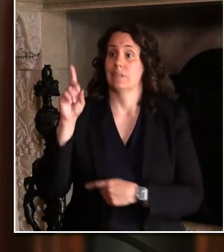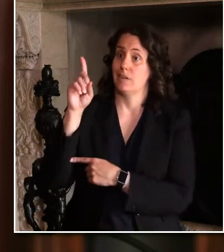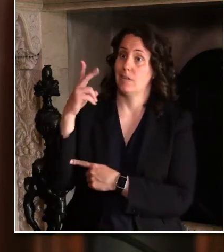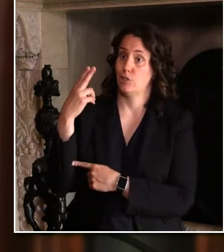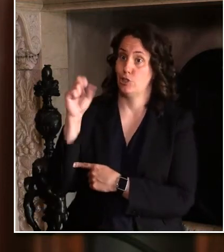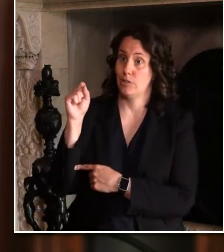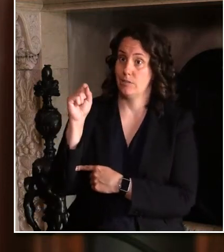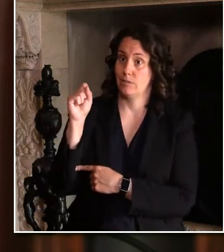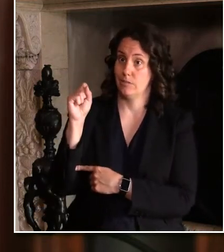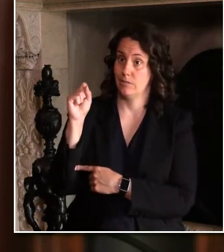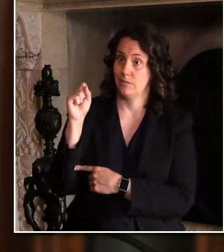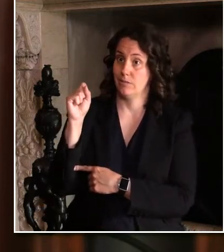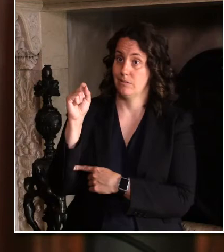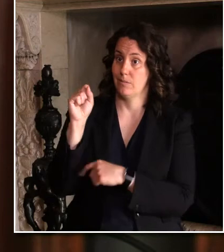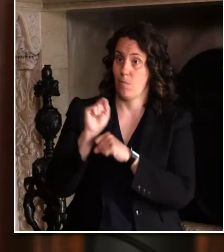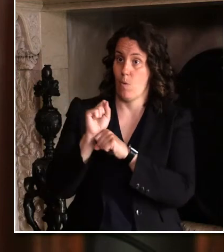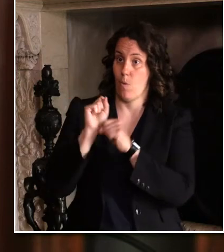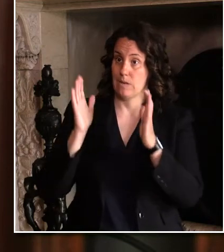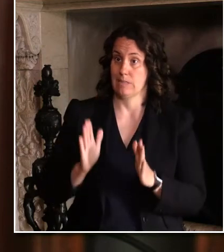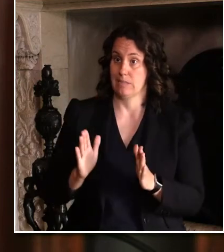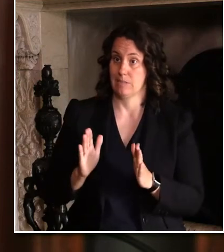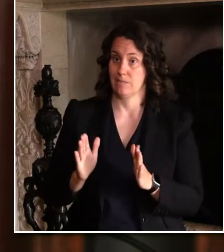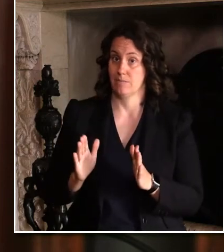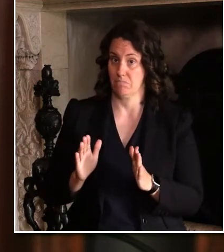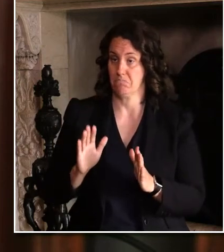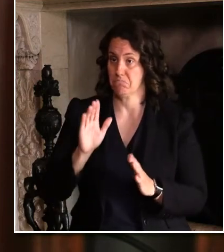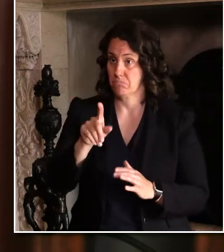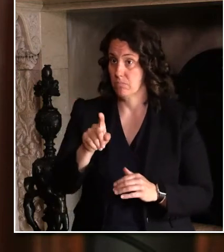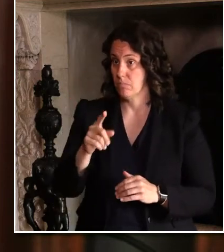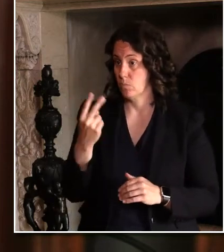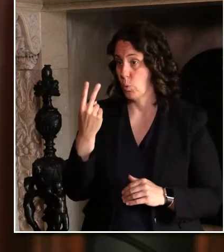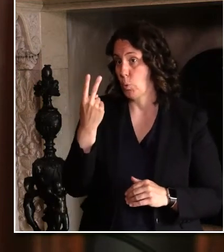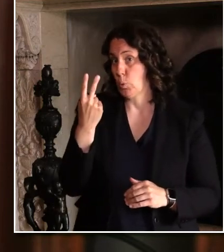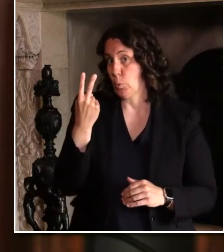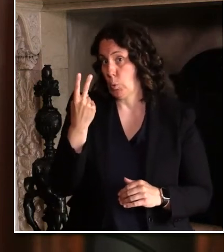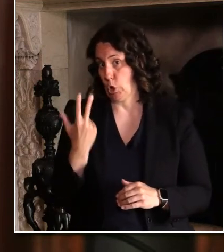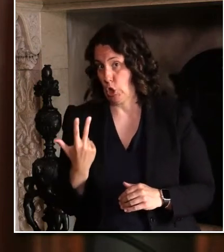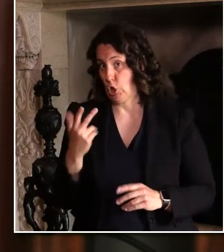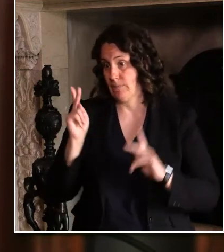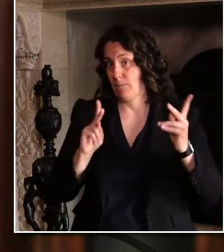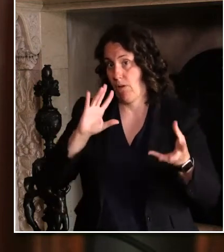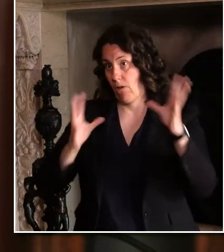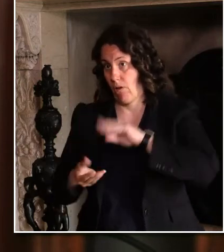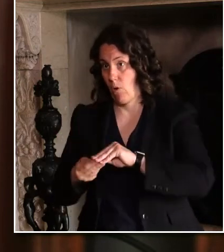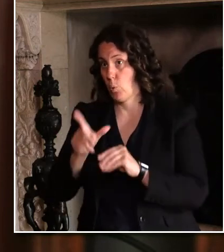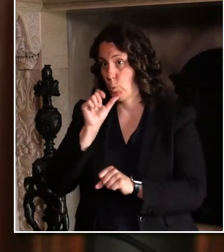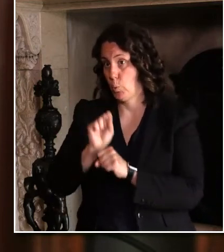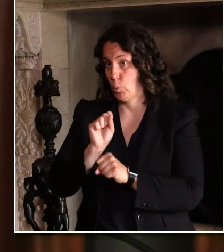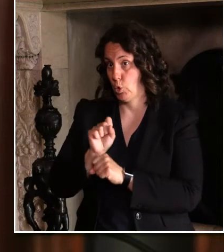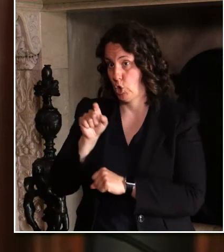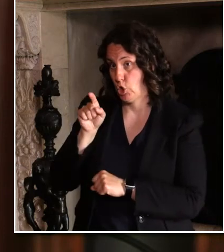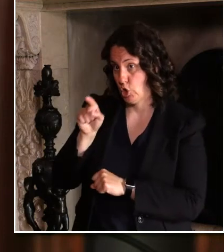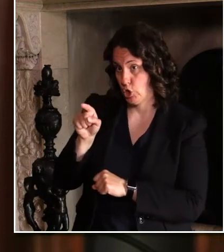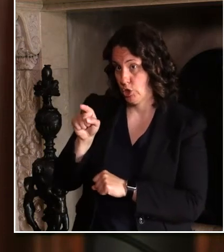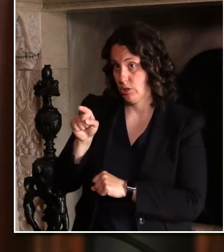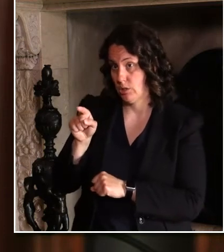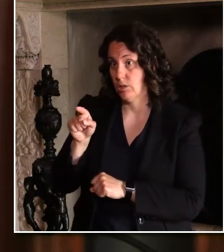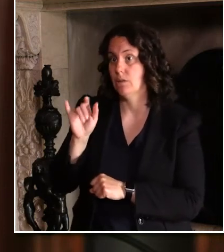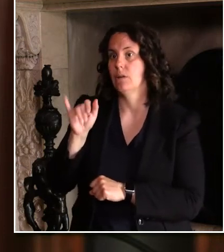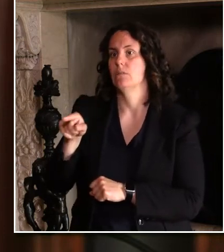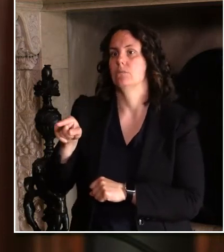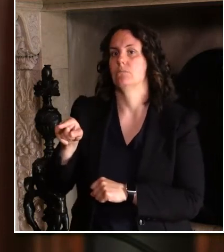who work at DHS work at our 7 24/7 facilities that serve